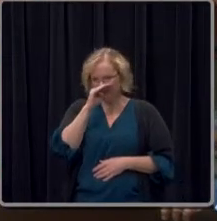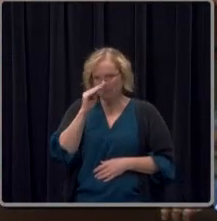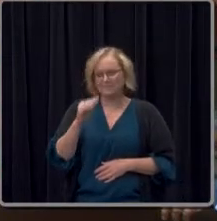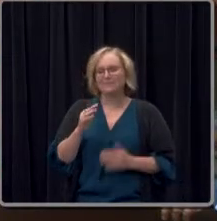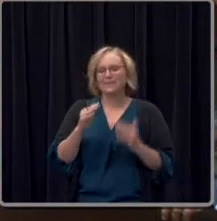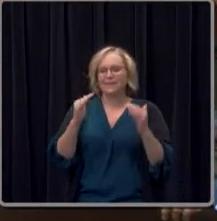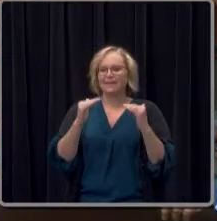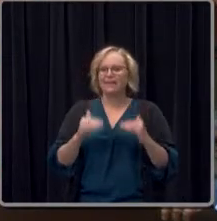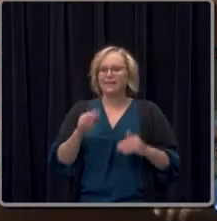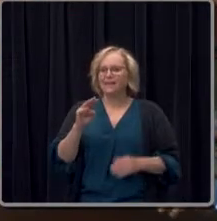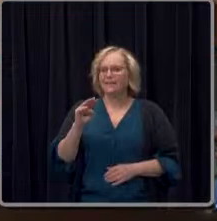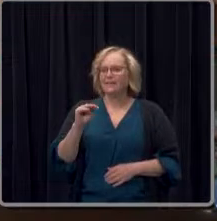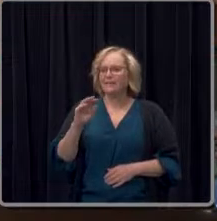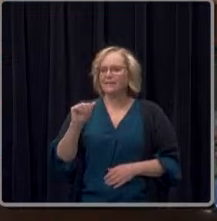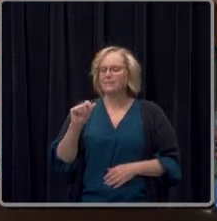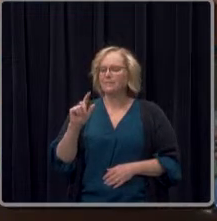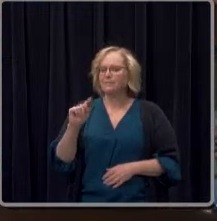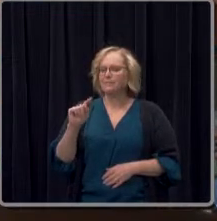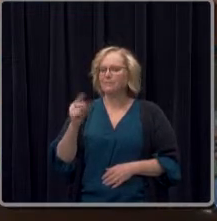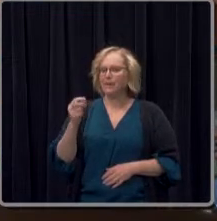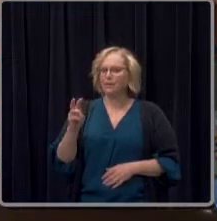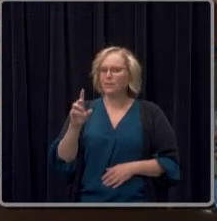Next, we have Matthew Dinner.